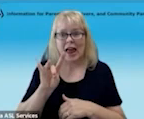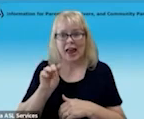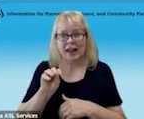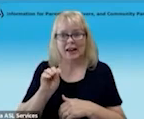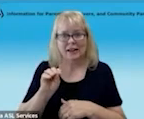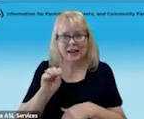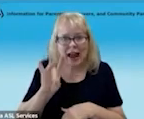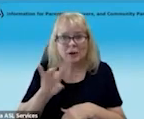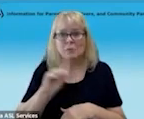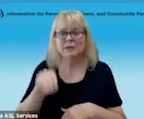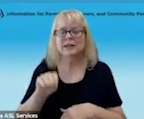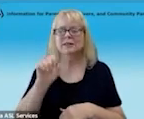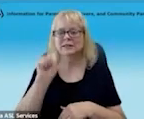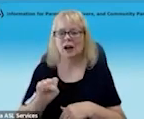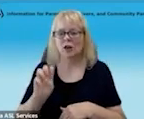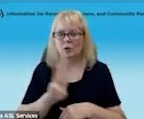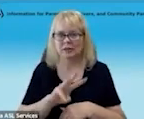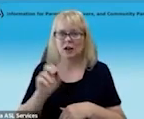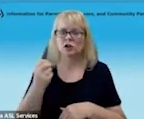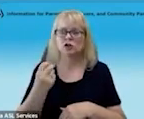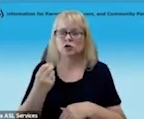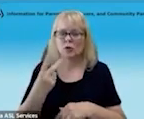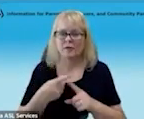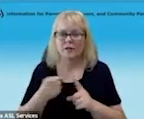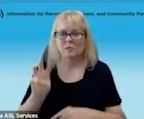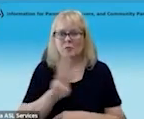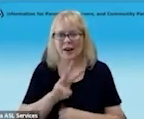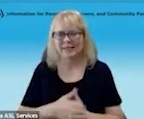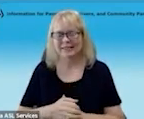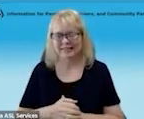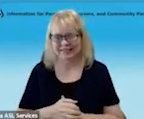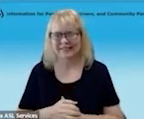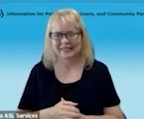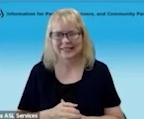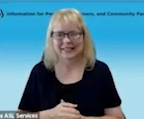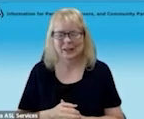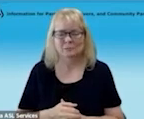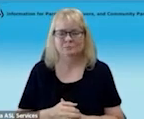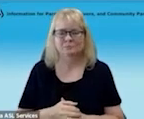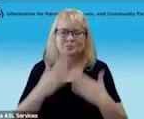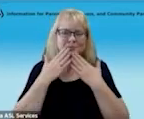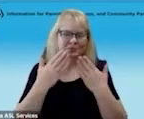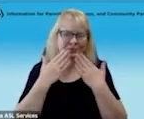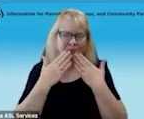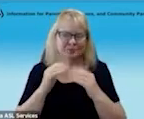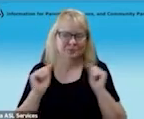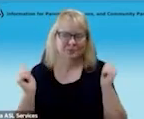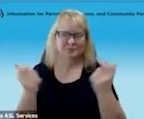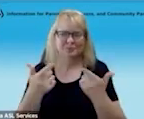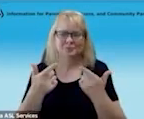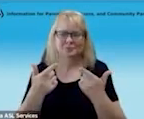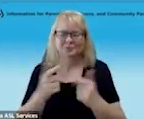26% of the audience from the Northeast, 29% of the audience from the Southeast, 8% from